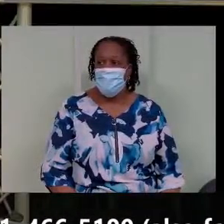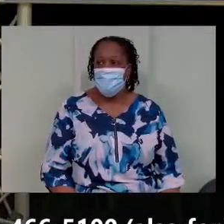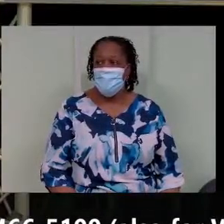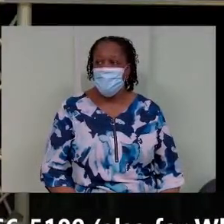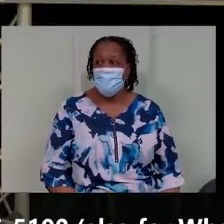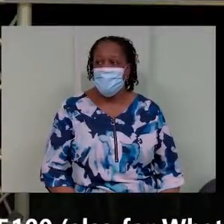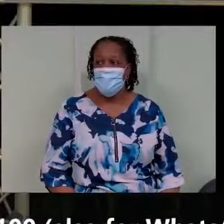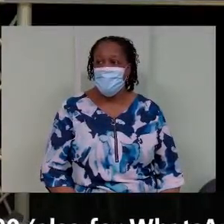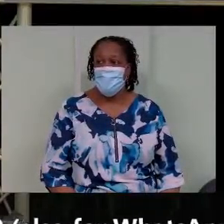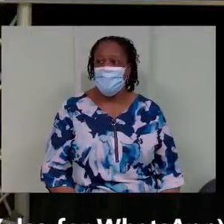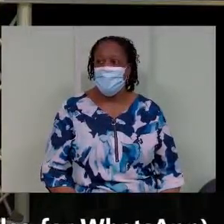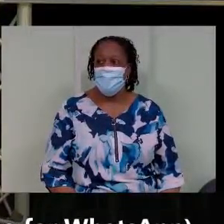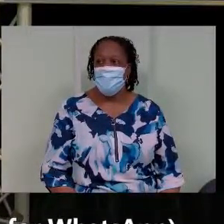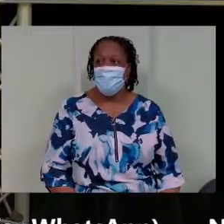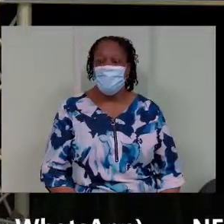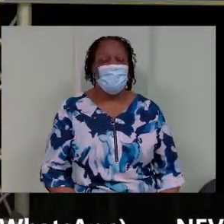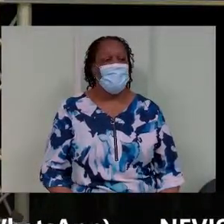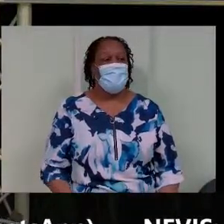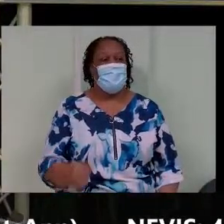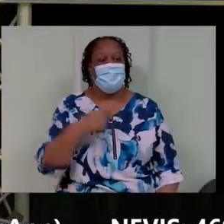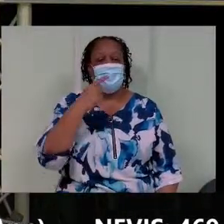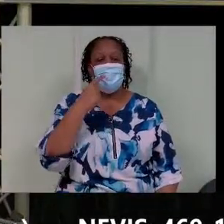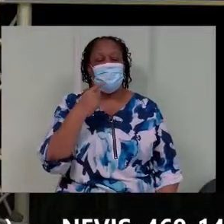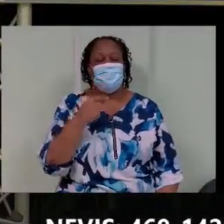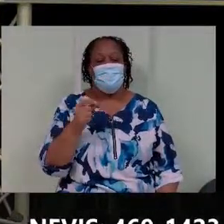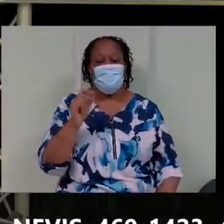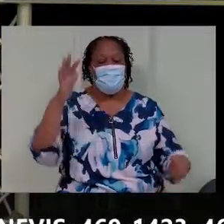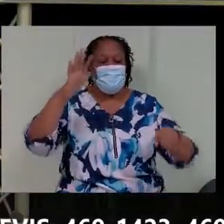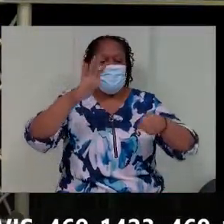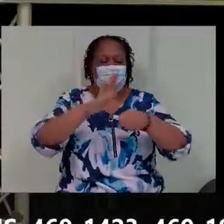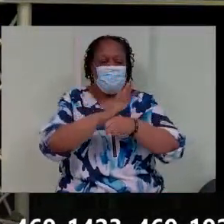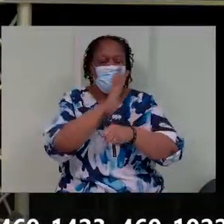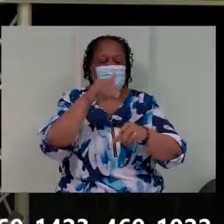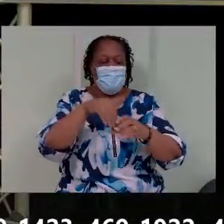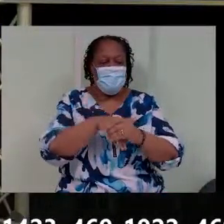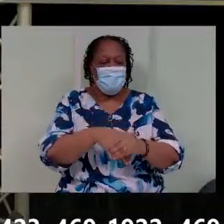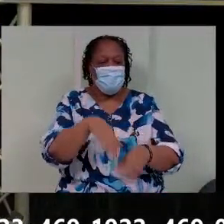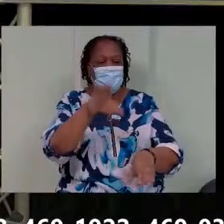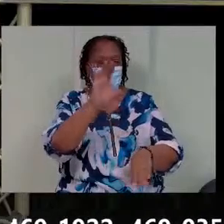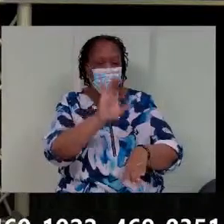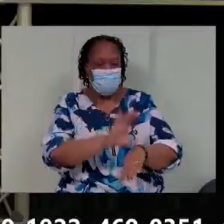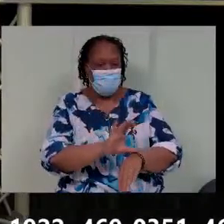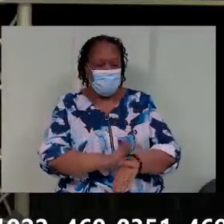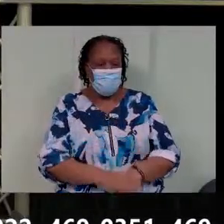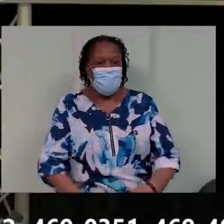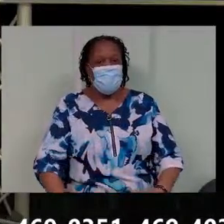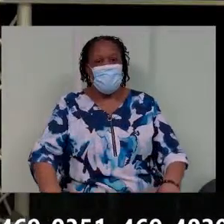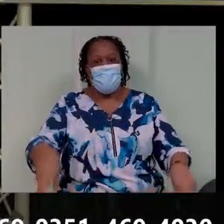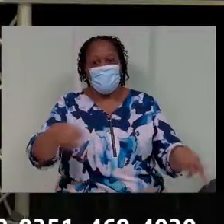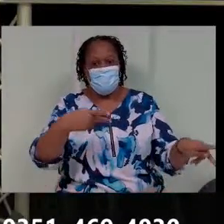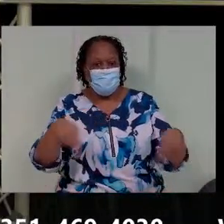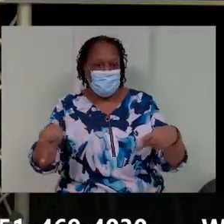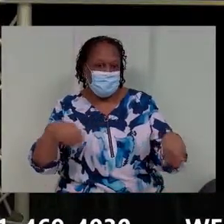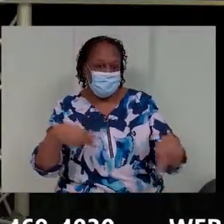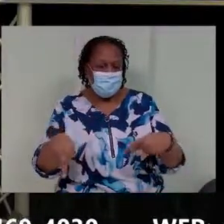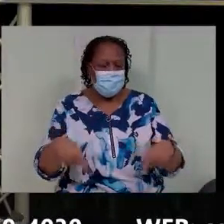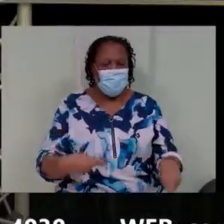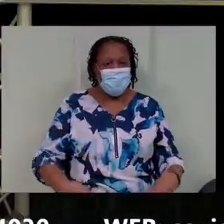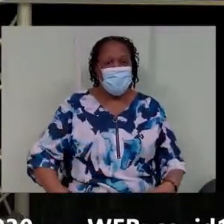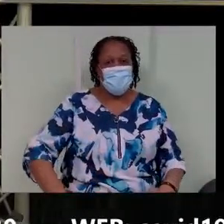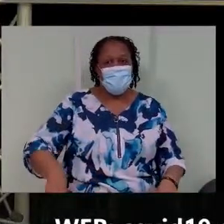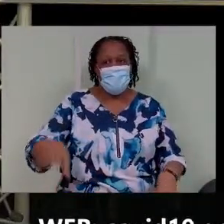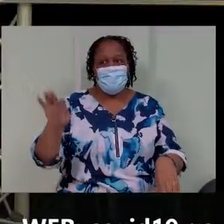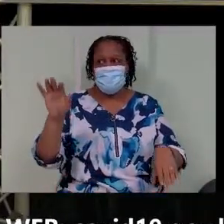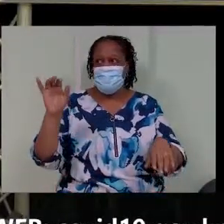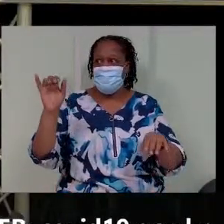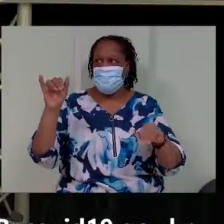like overcrowding in stadiums, churches, etc. And parties. These are things that we need to continue to control. We